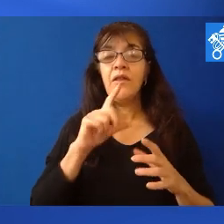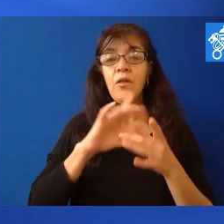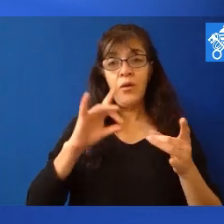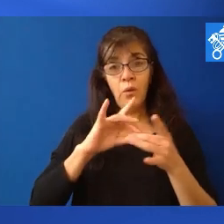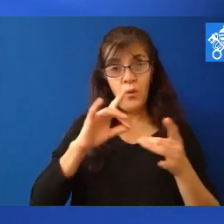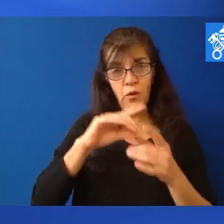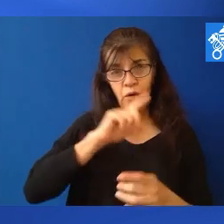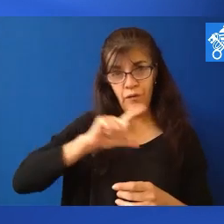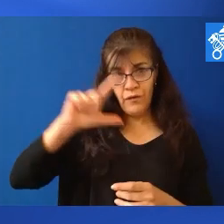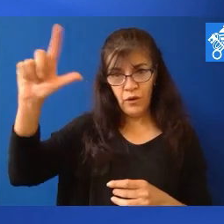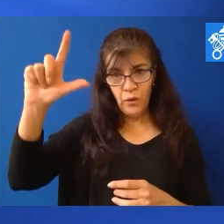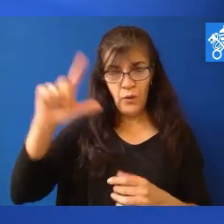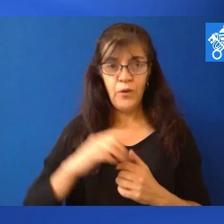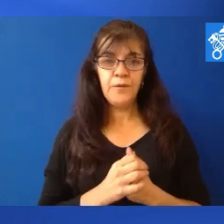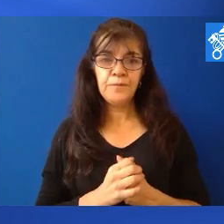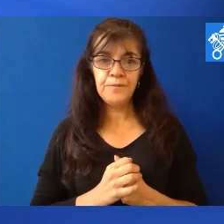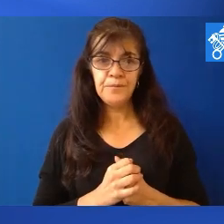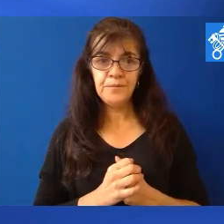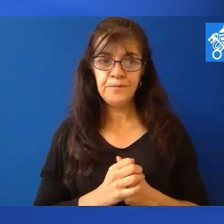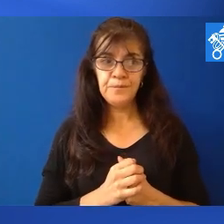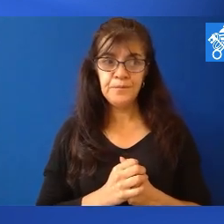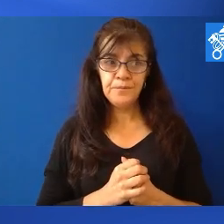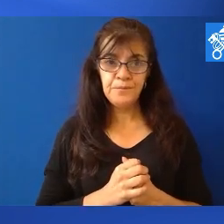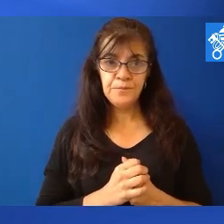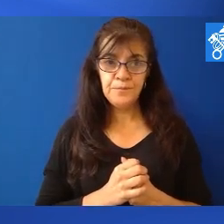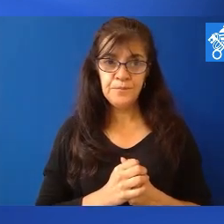The word of the Lord.